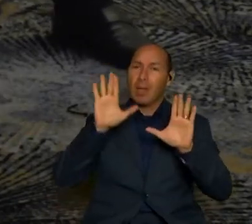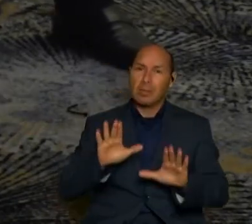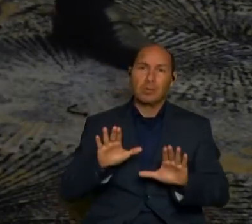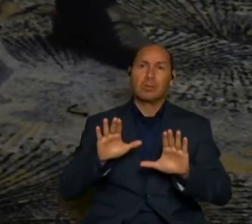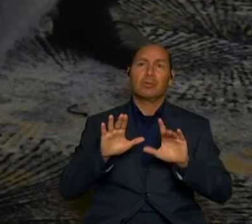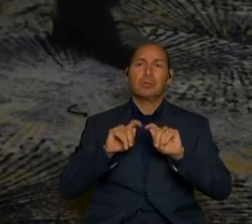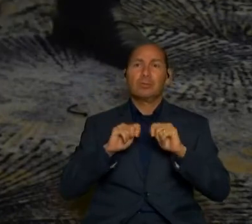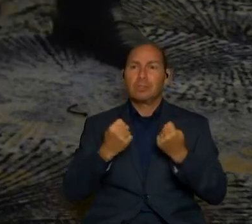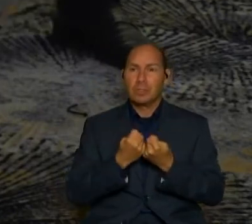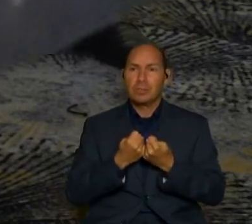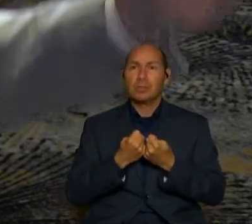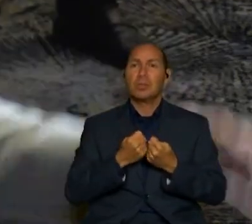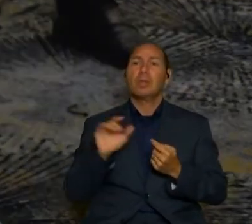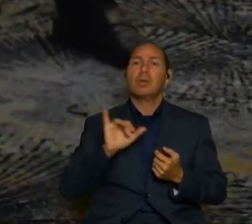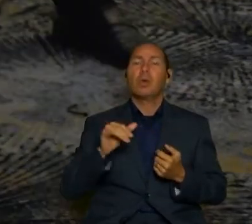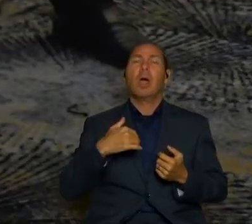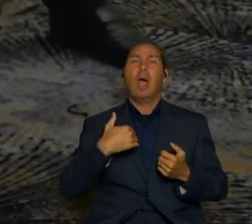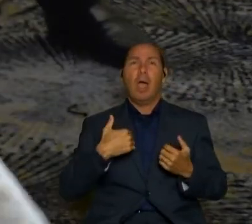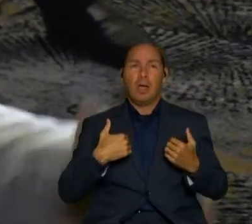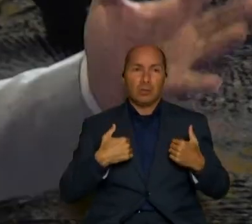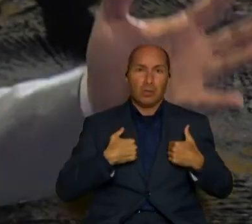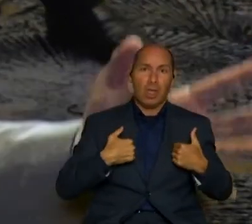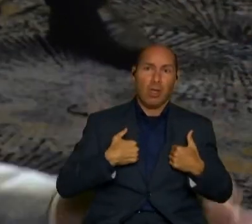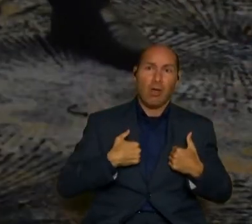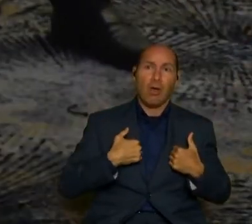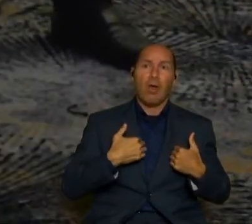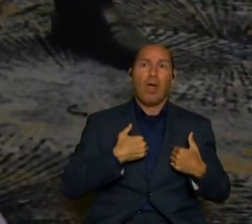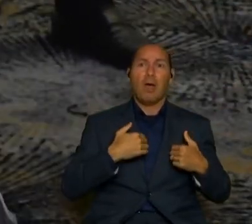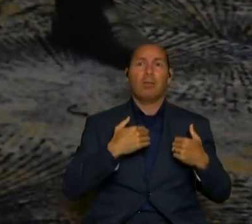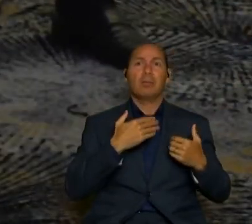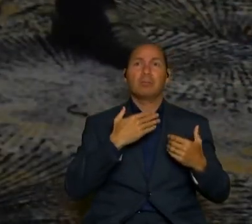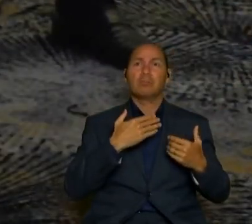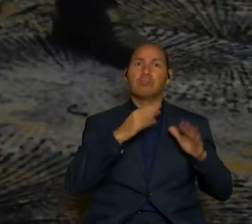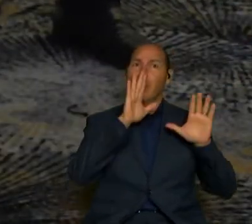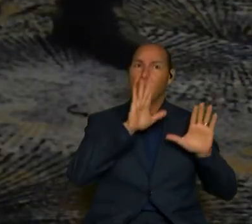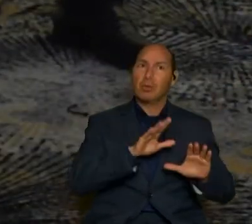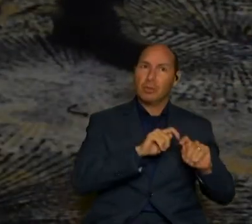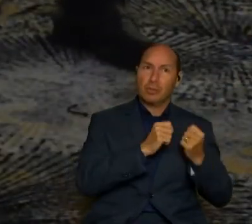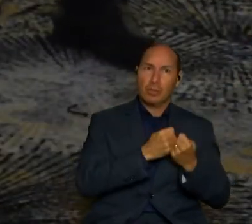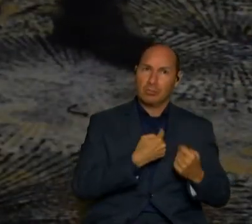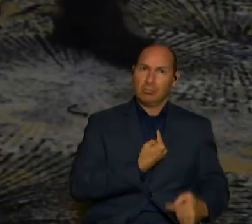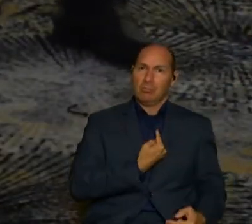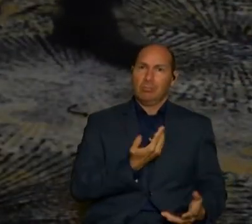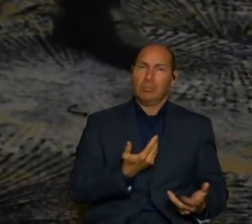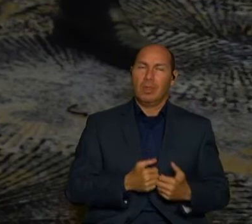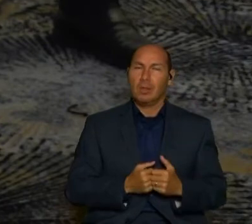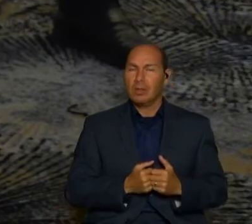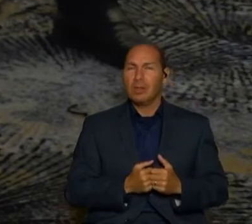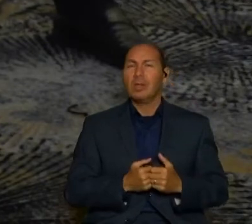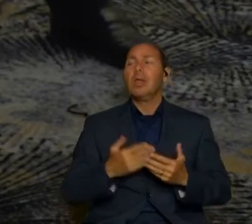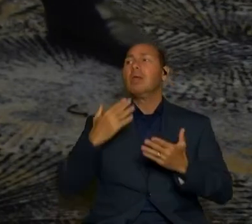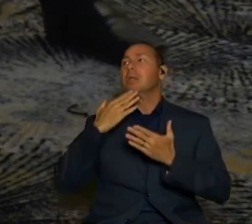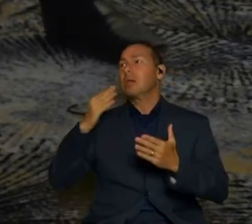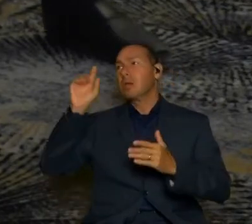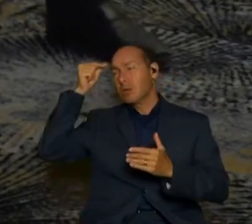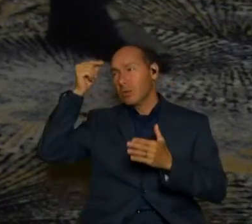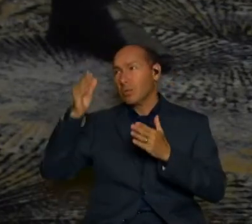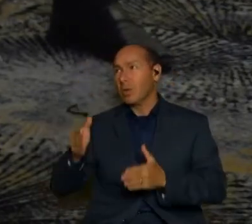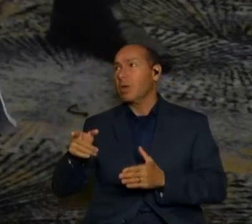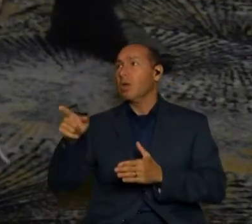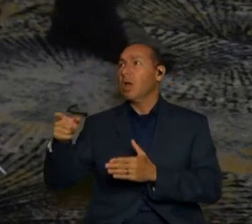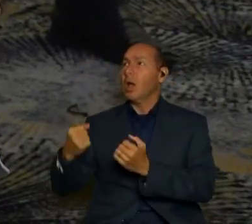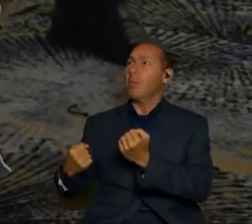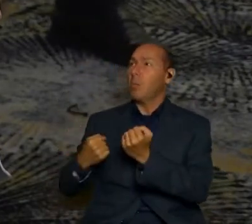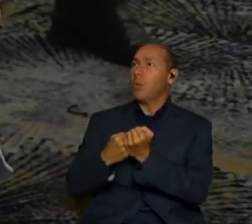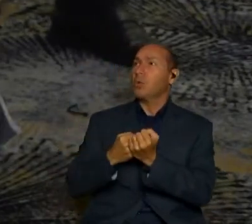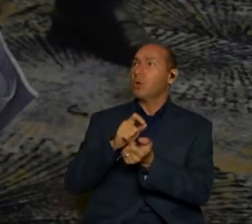obviously, I have a great team as well. It's not just me. So I'd like to thank the governor for its commitment to the reform and